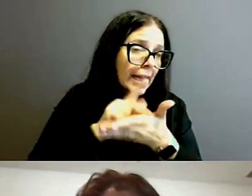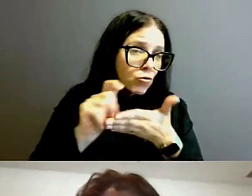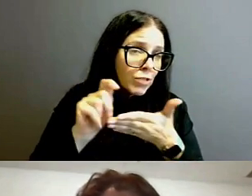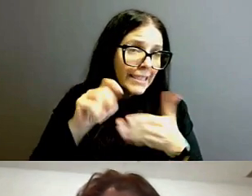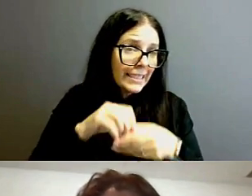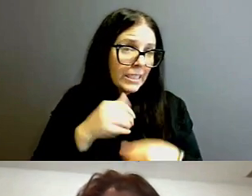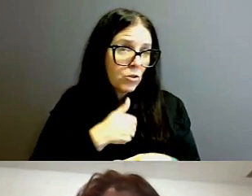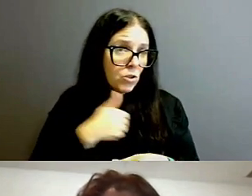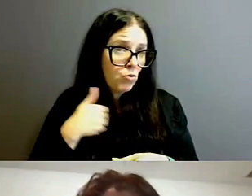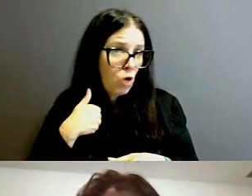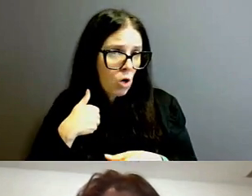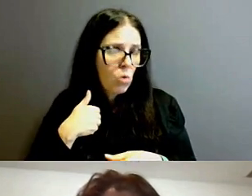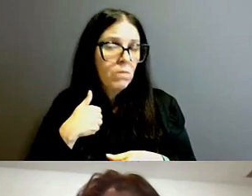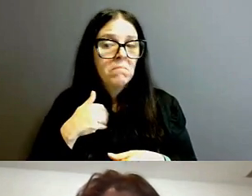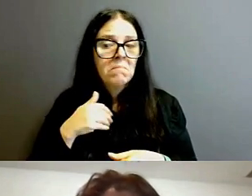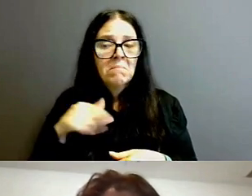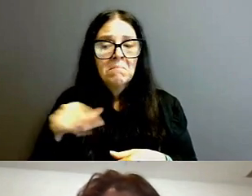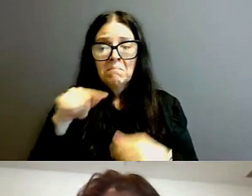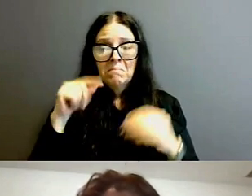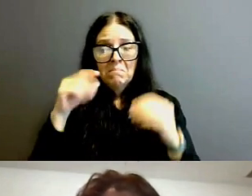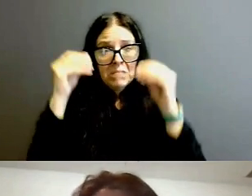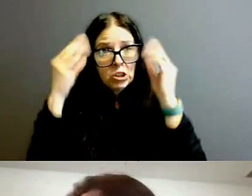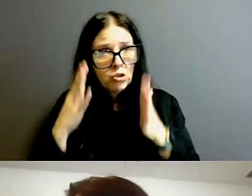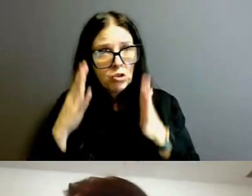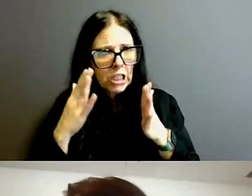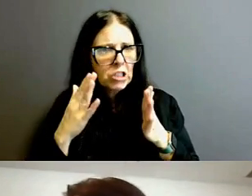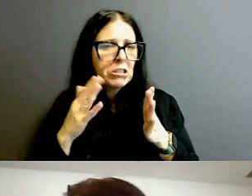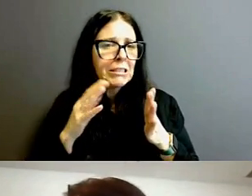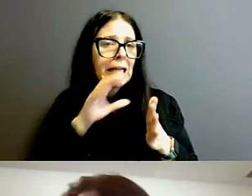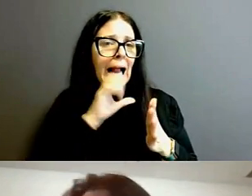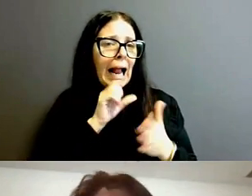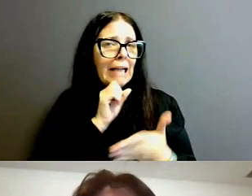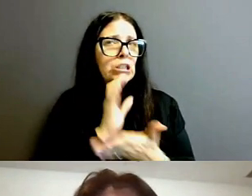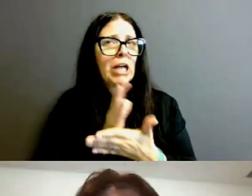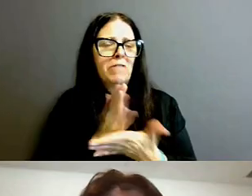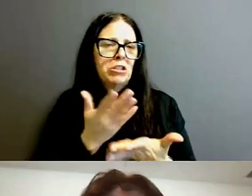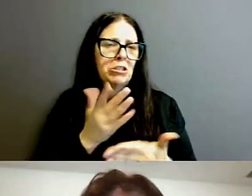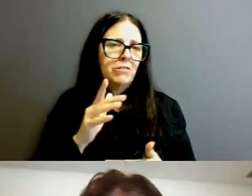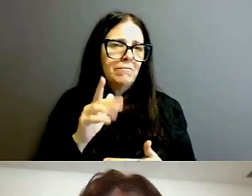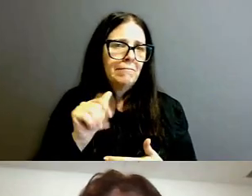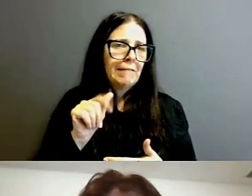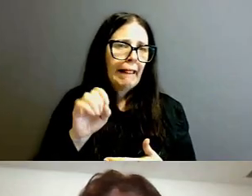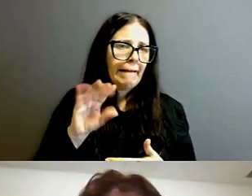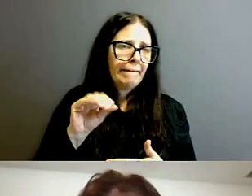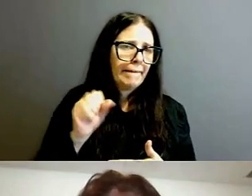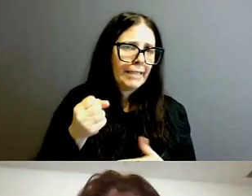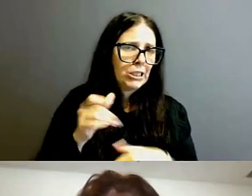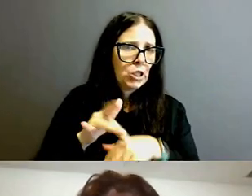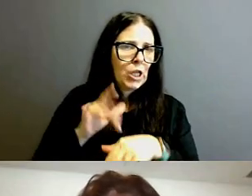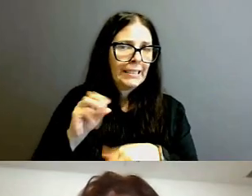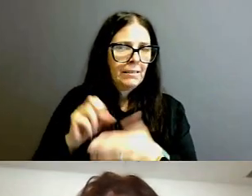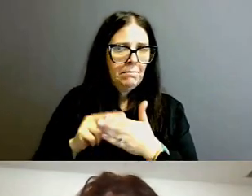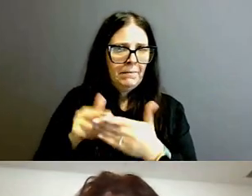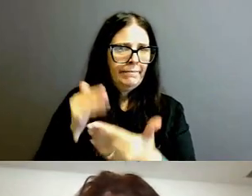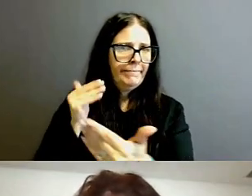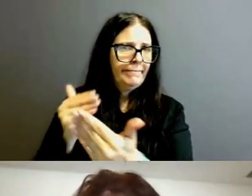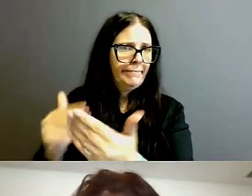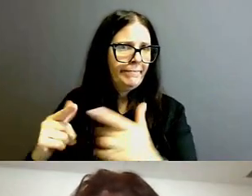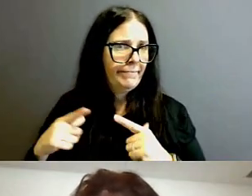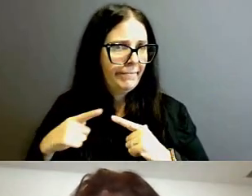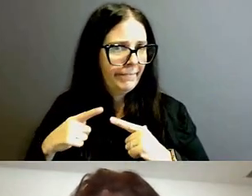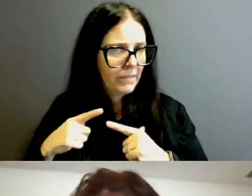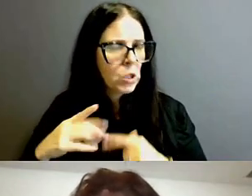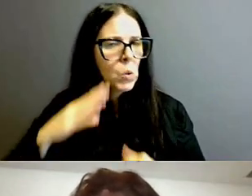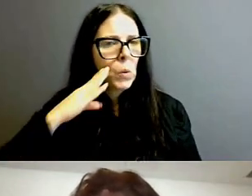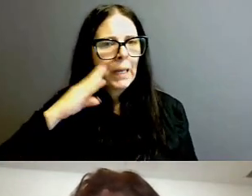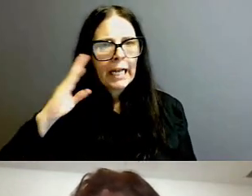average age of an instructor was, late 50s, early 60s. So we noticed that there was sort